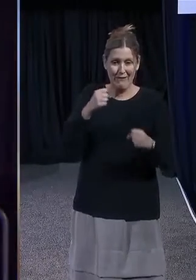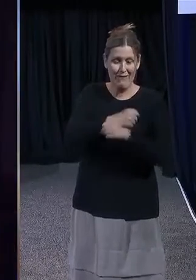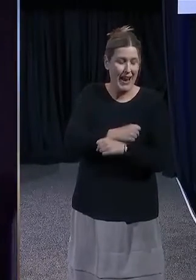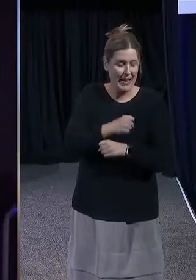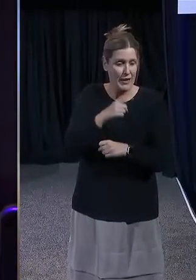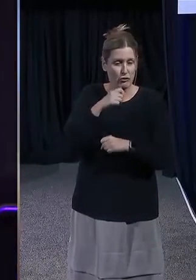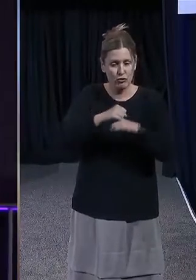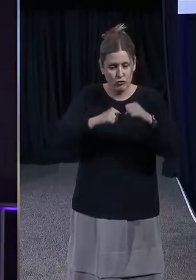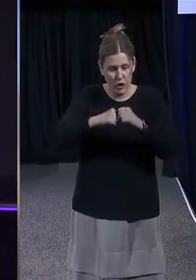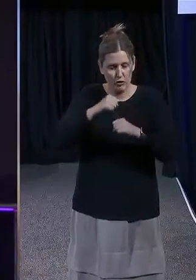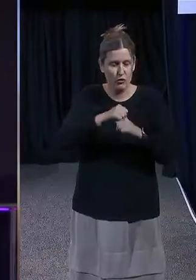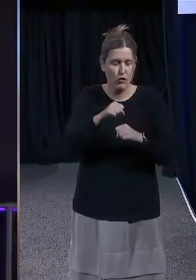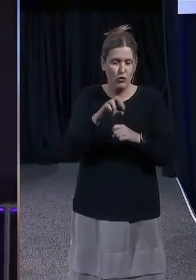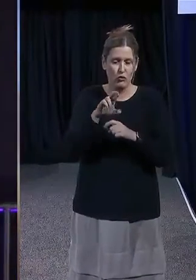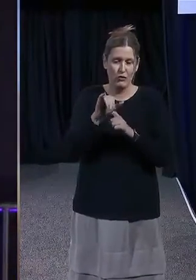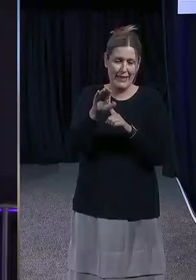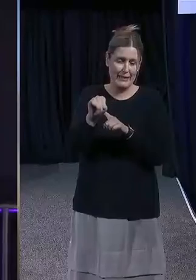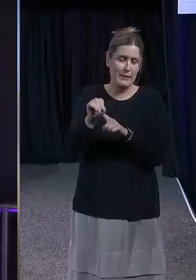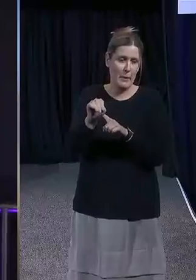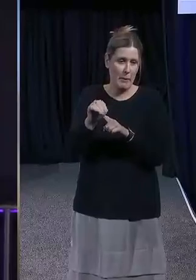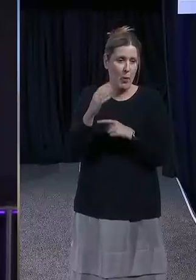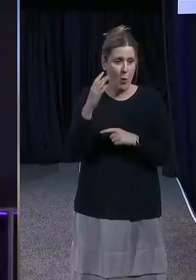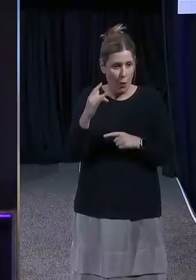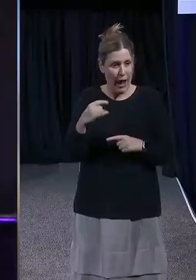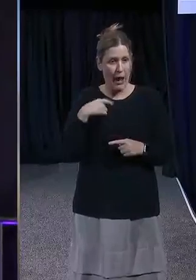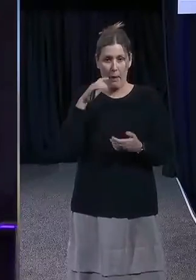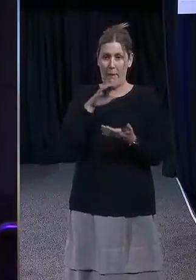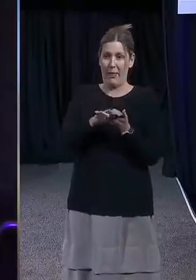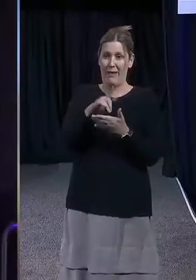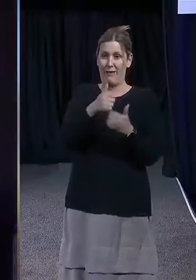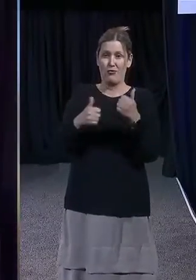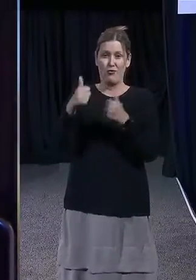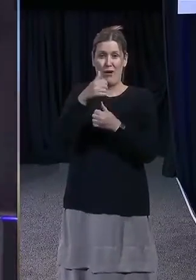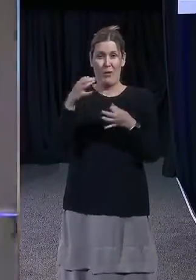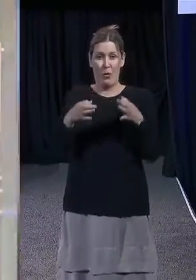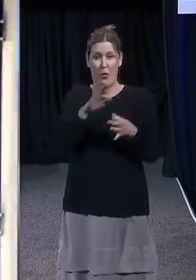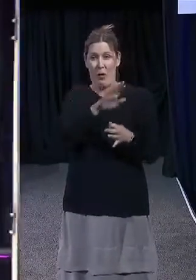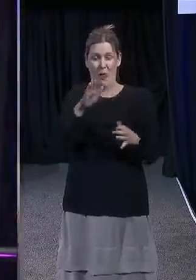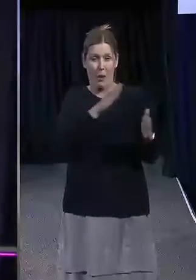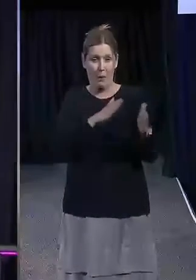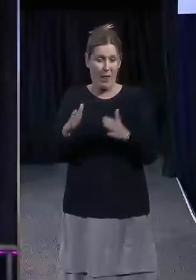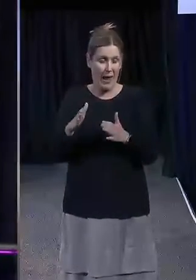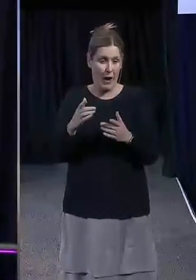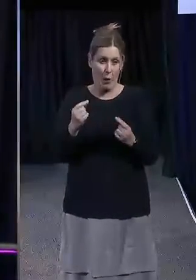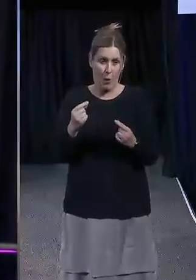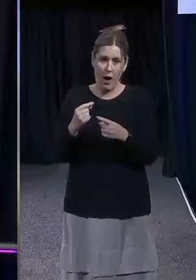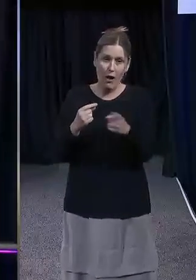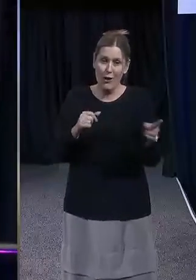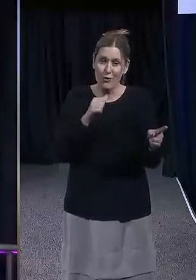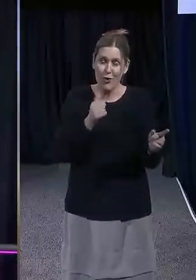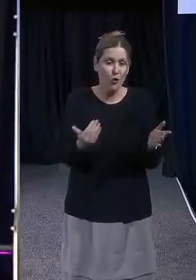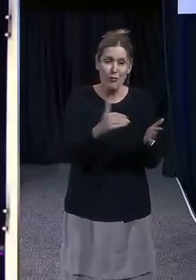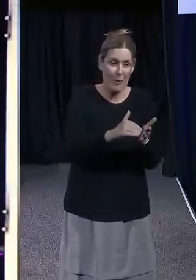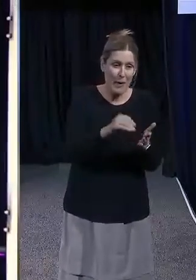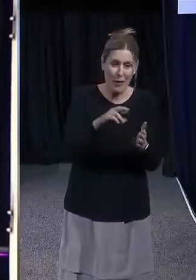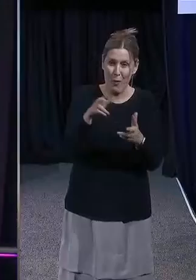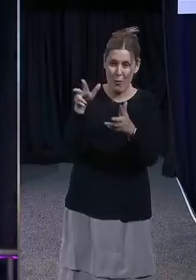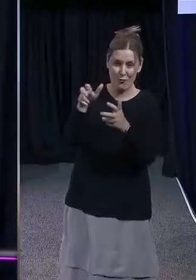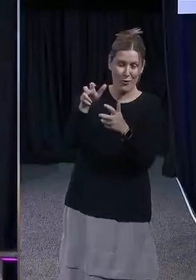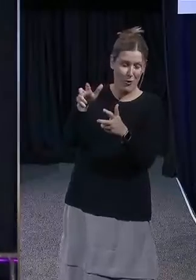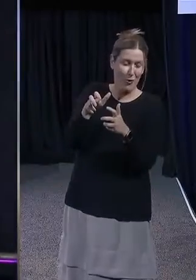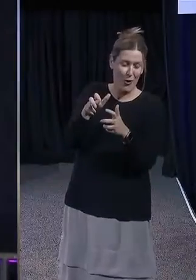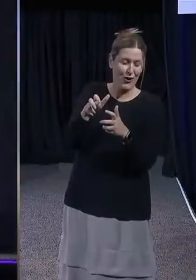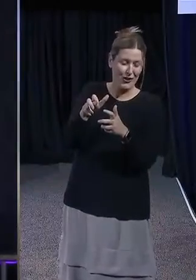racism. Because I do believe that the agenda of the Supreme Court right now, and I don't want this to be repeated or recorded, but is